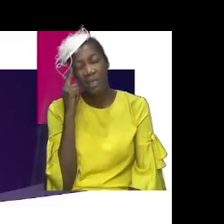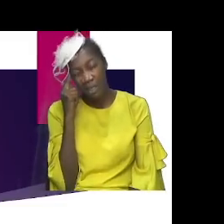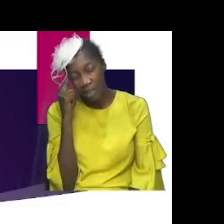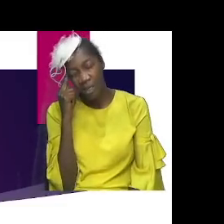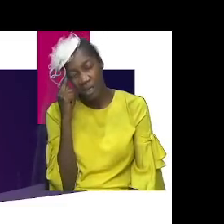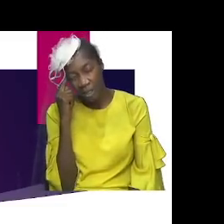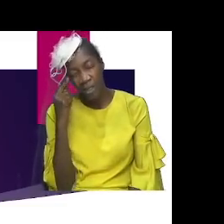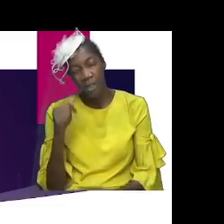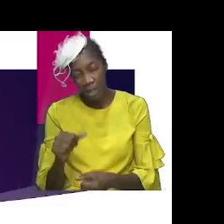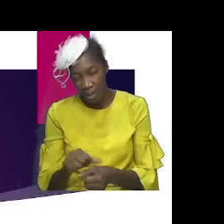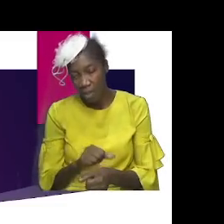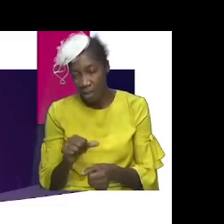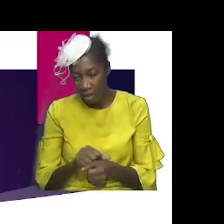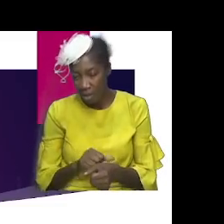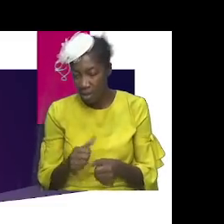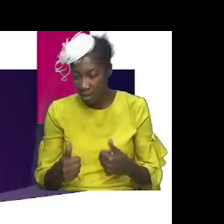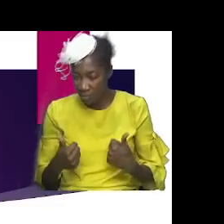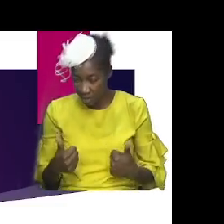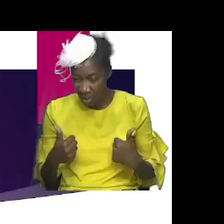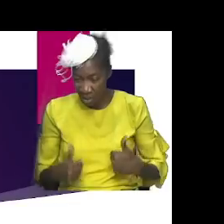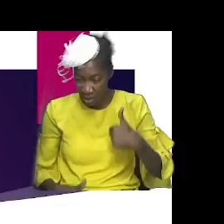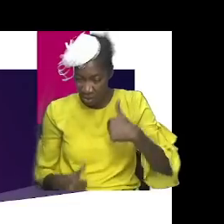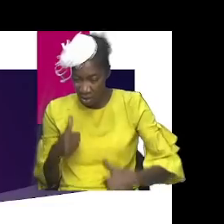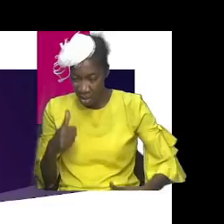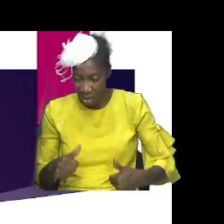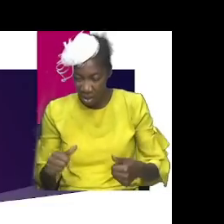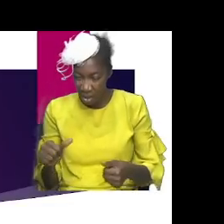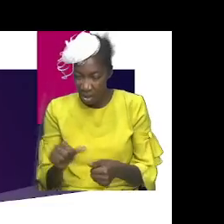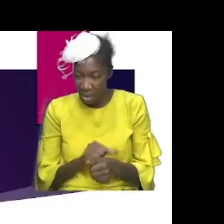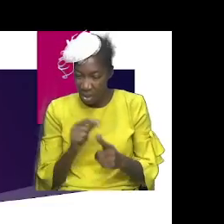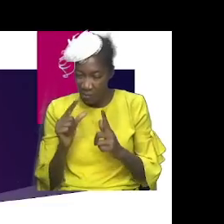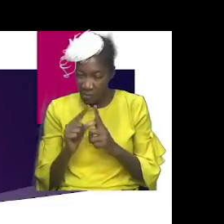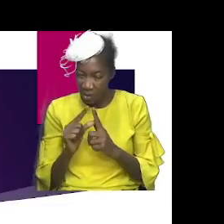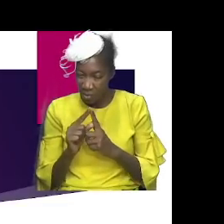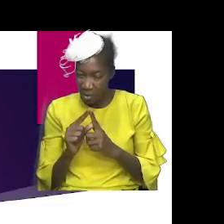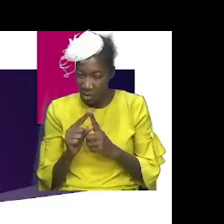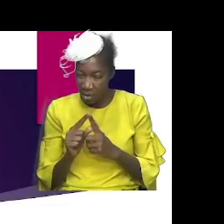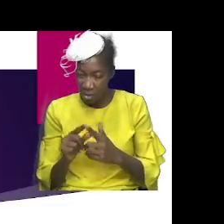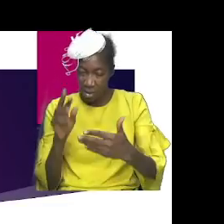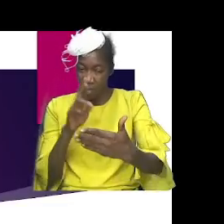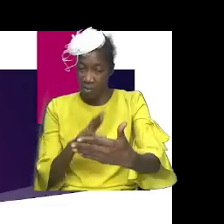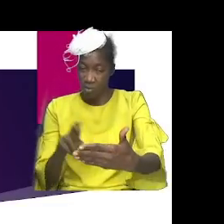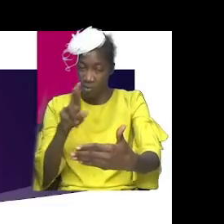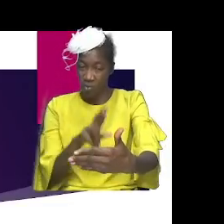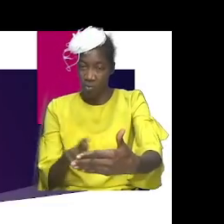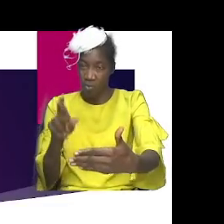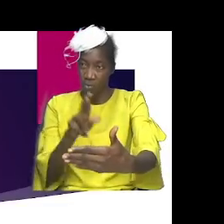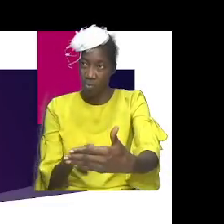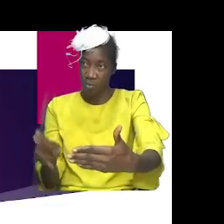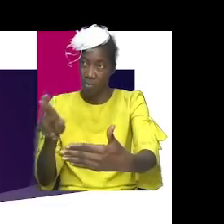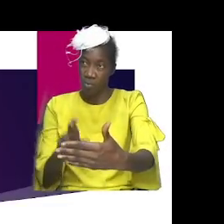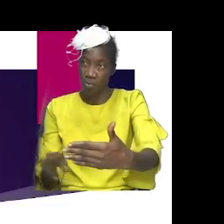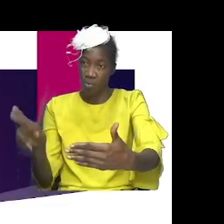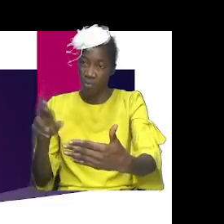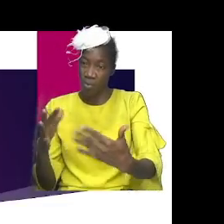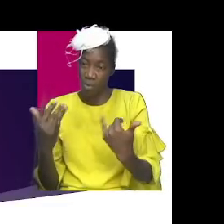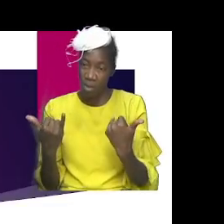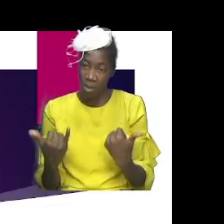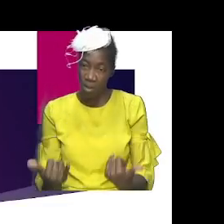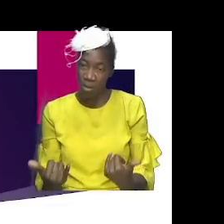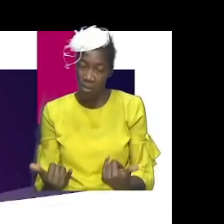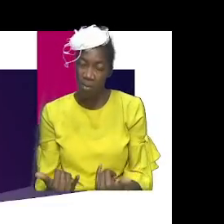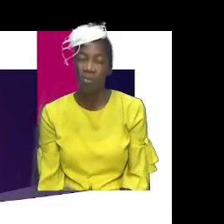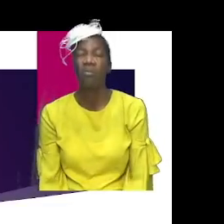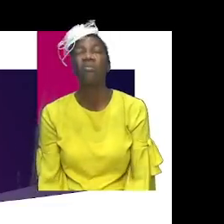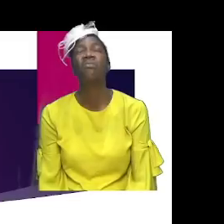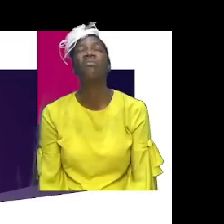every action, every word is being recorded. right now. And